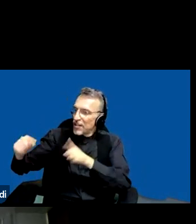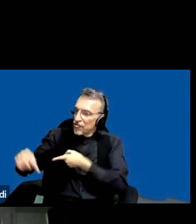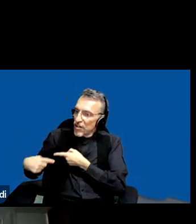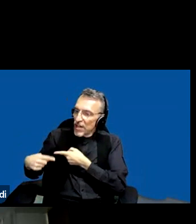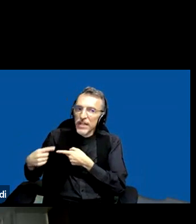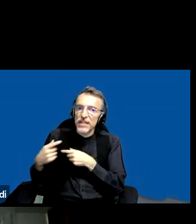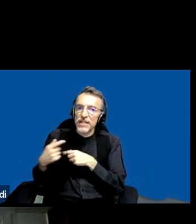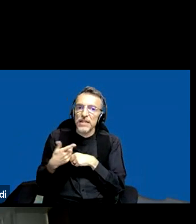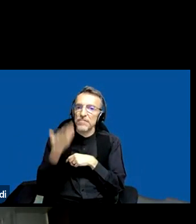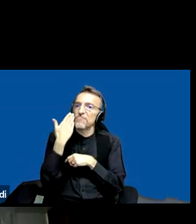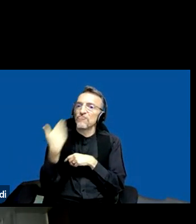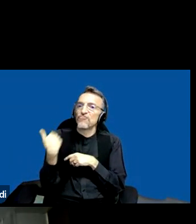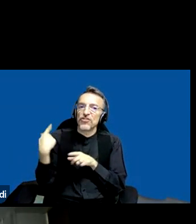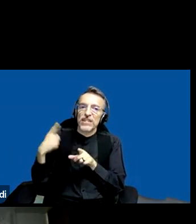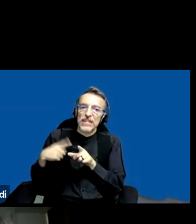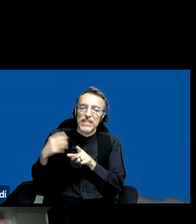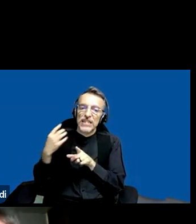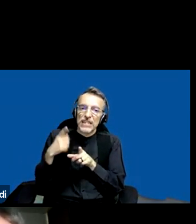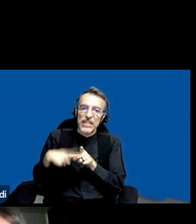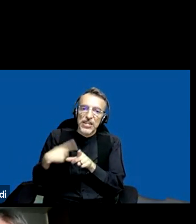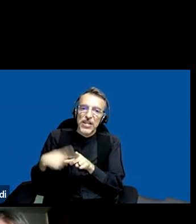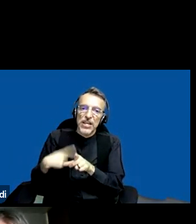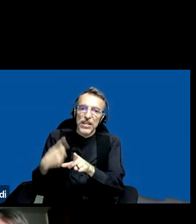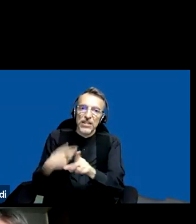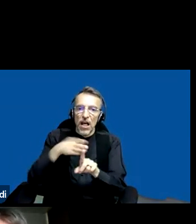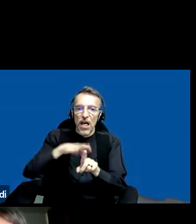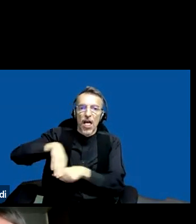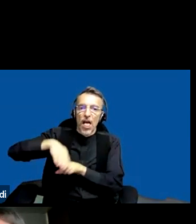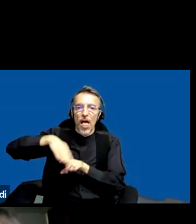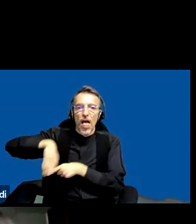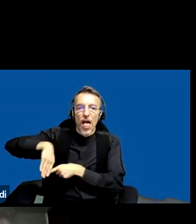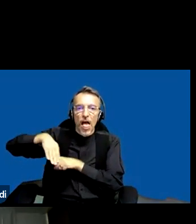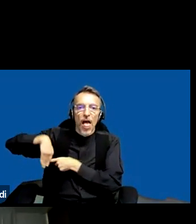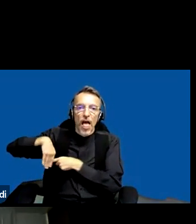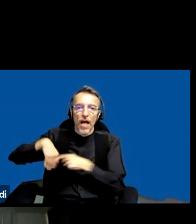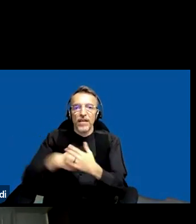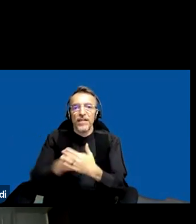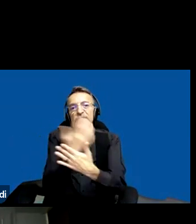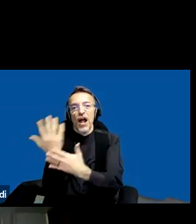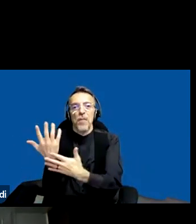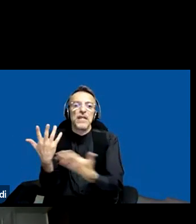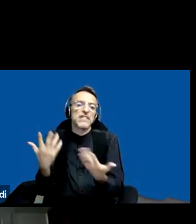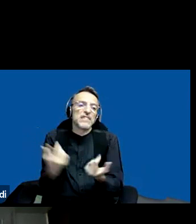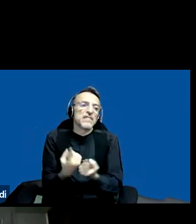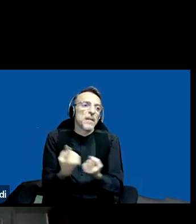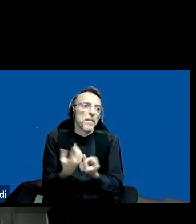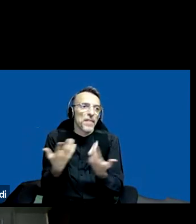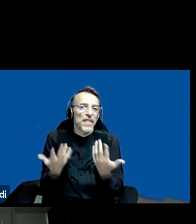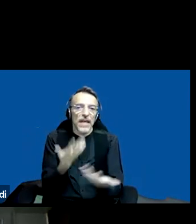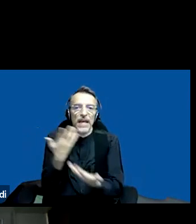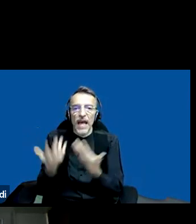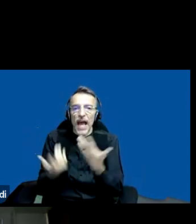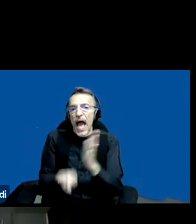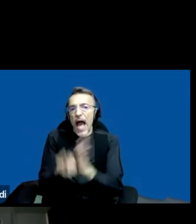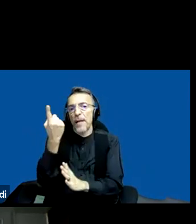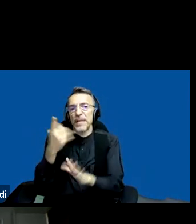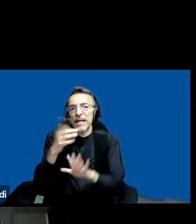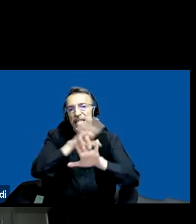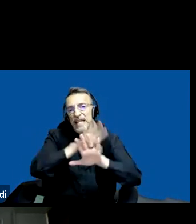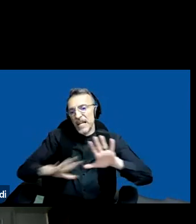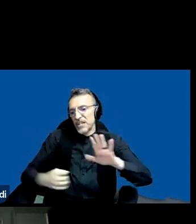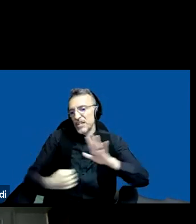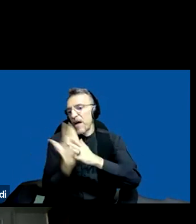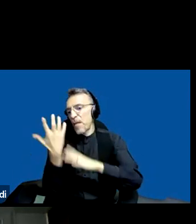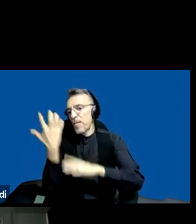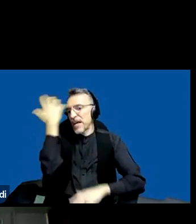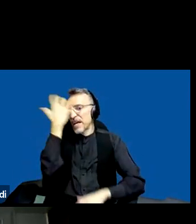over recent years, including quite fundamentally the idea that development is something that only happens in so-called developing